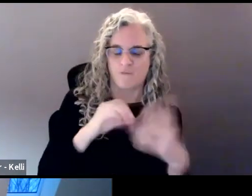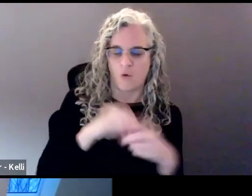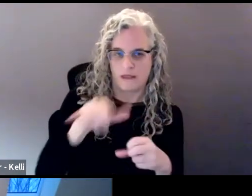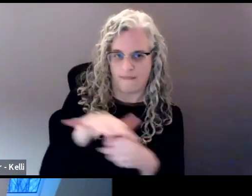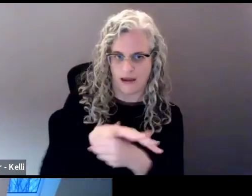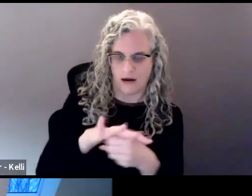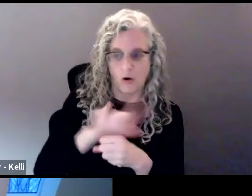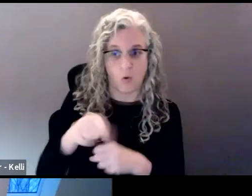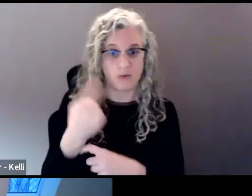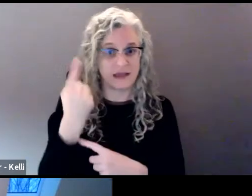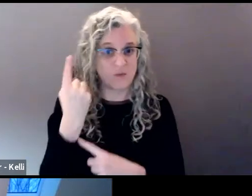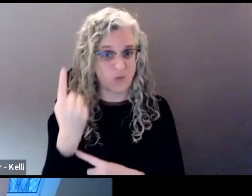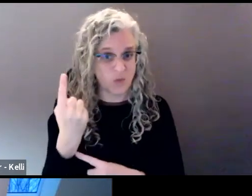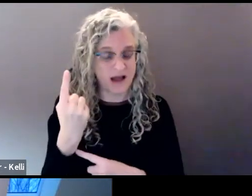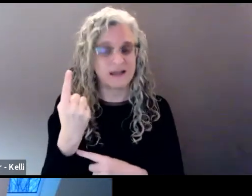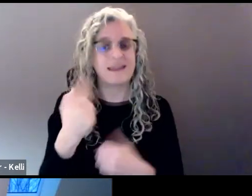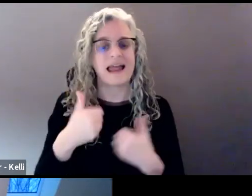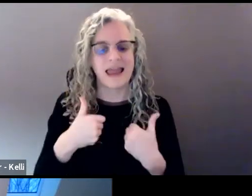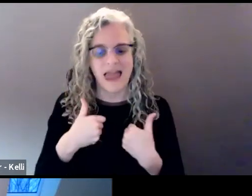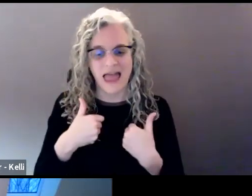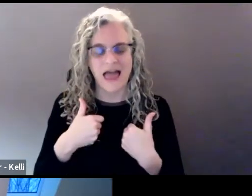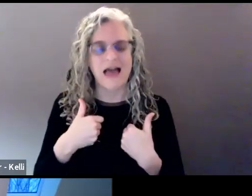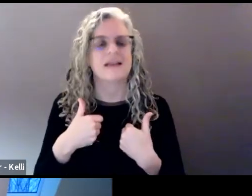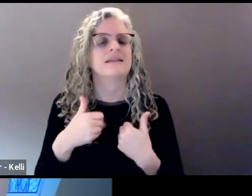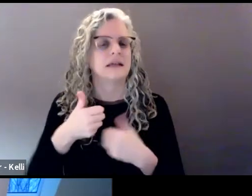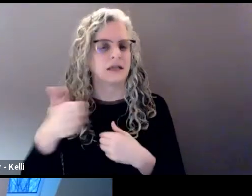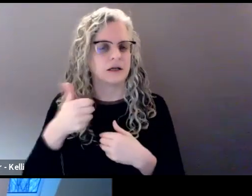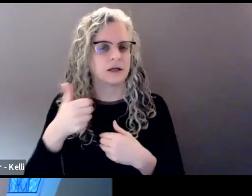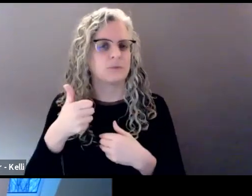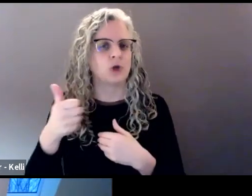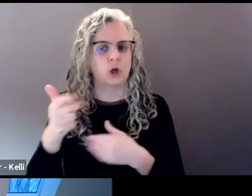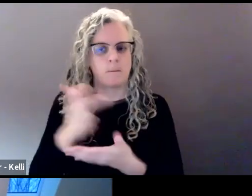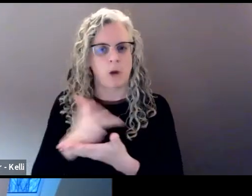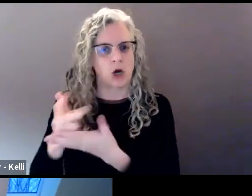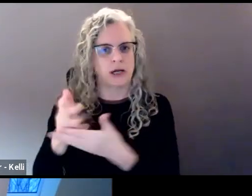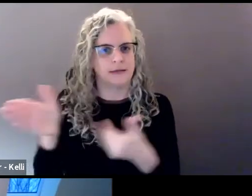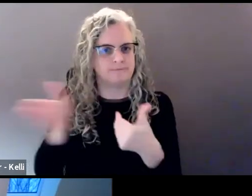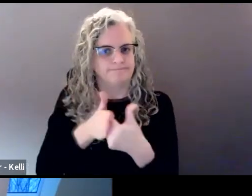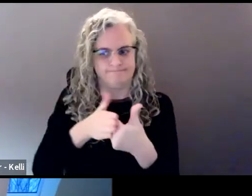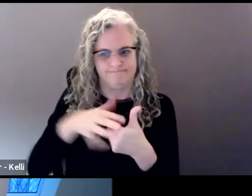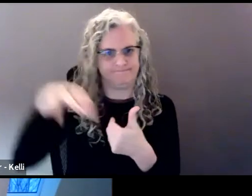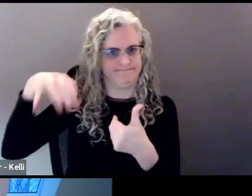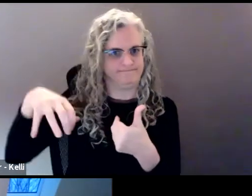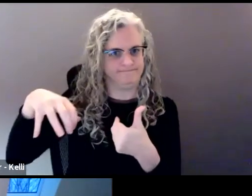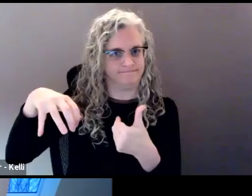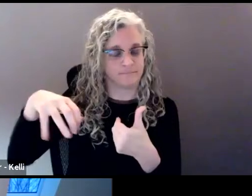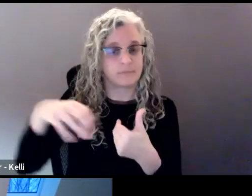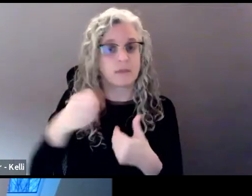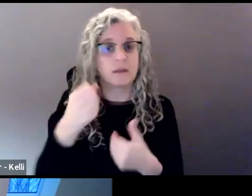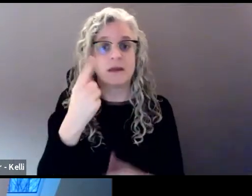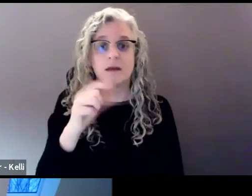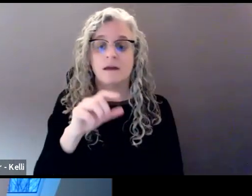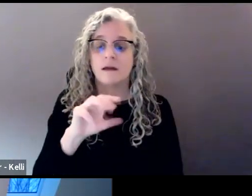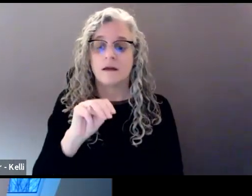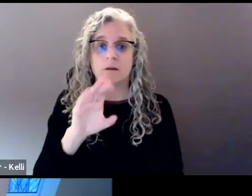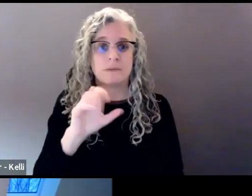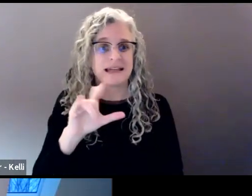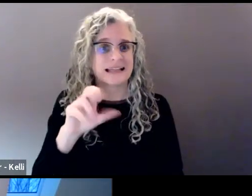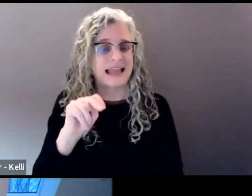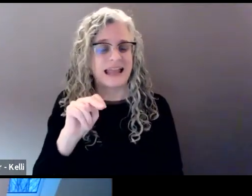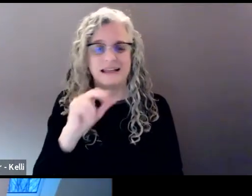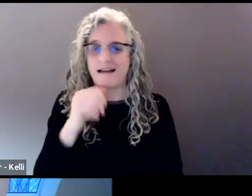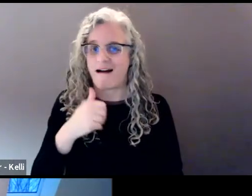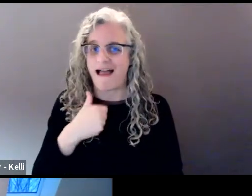area that has nearby commuter parking for users of Metro. Since most of McLean is not on a bus line,